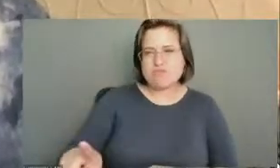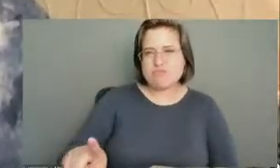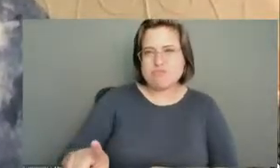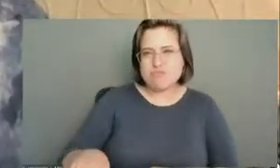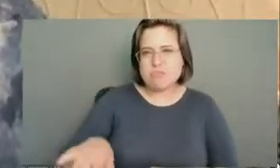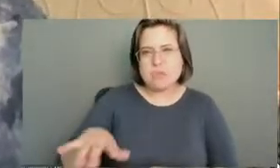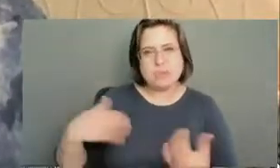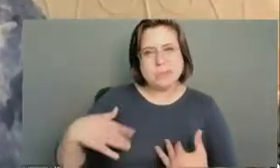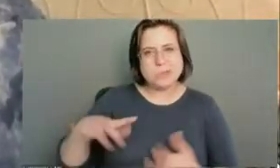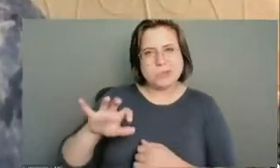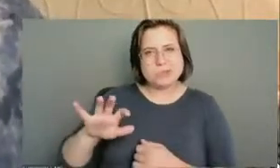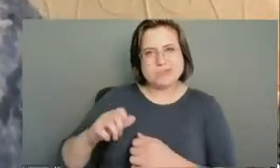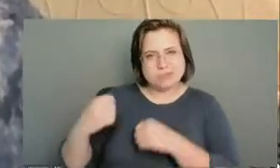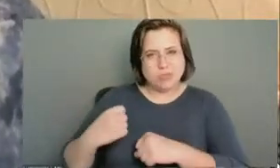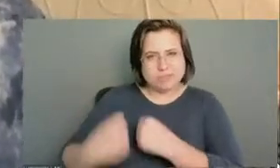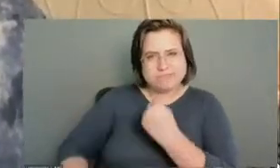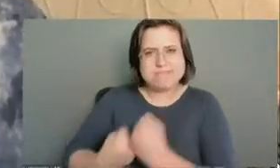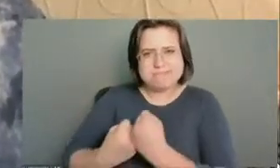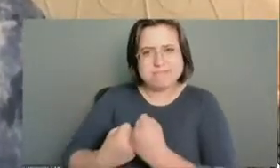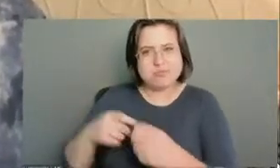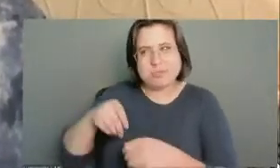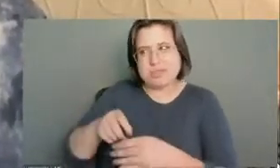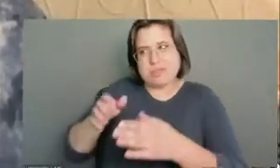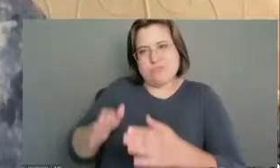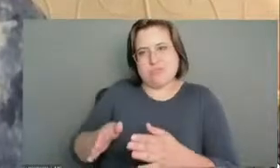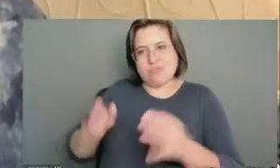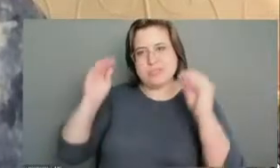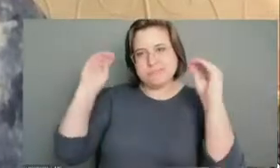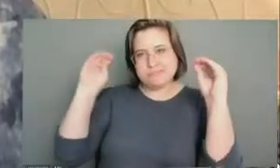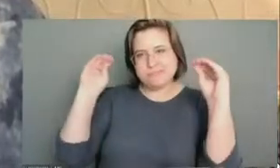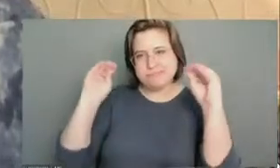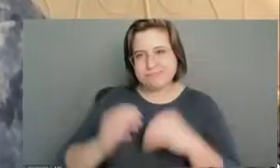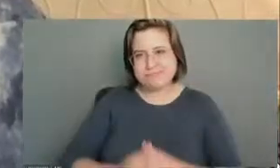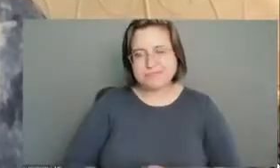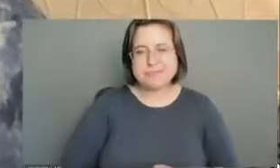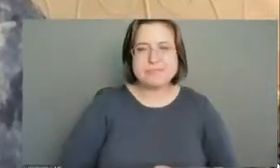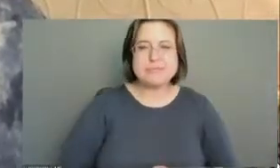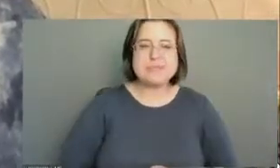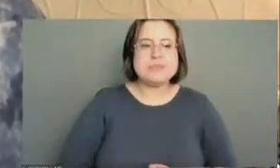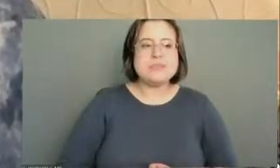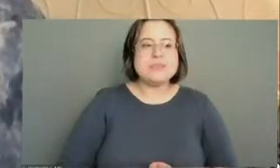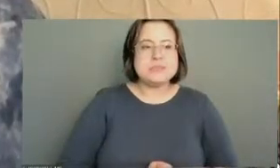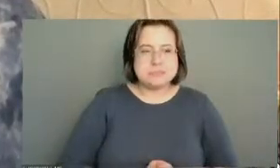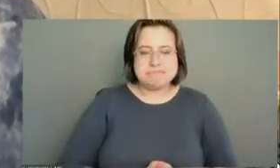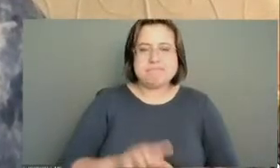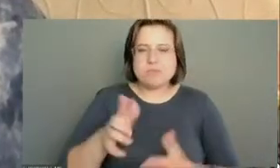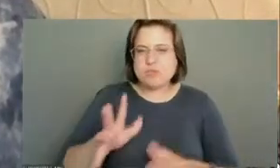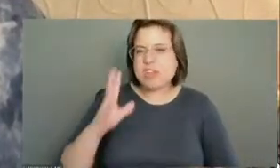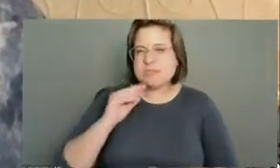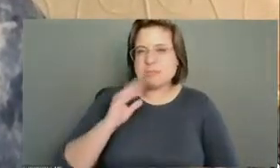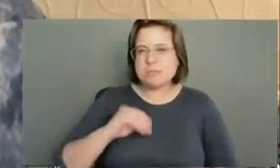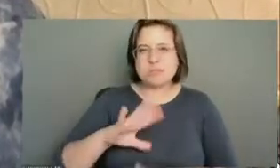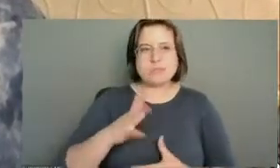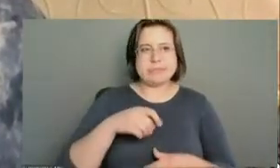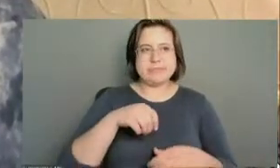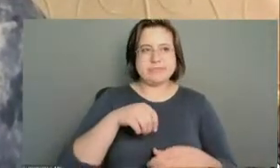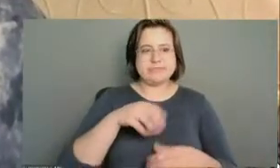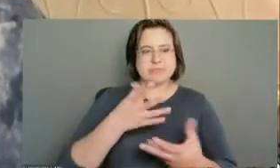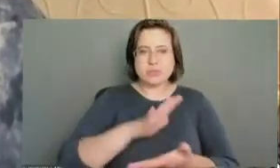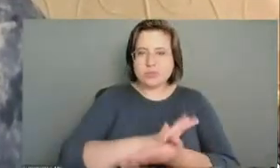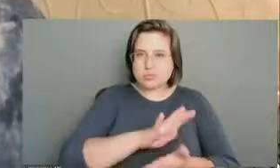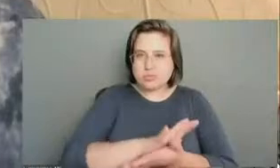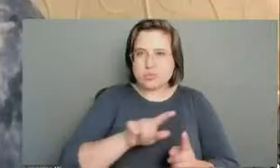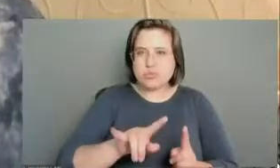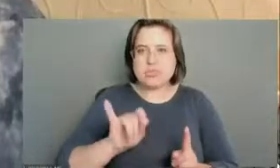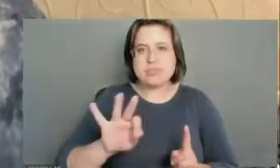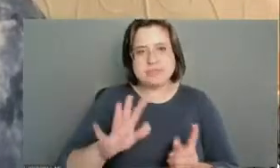in-person education. As you know, in our schools, in our in-person schools, often if they're fortunate to have